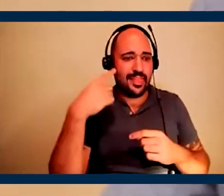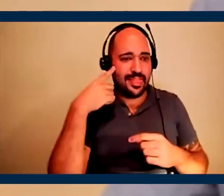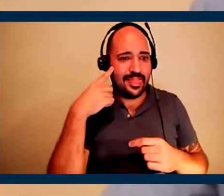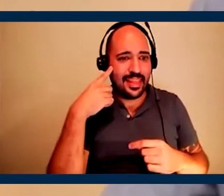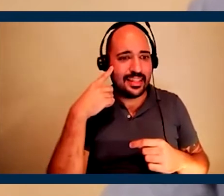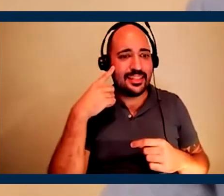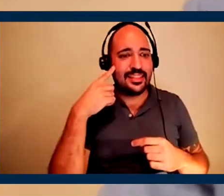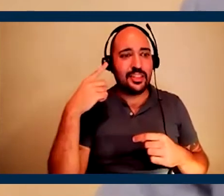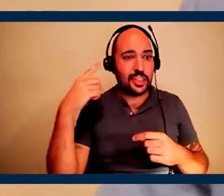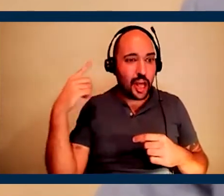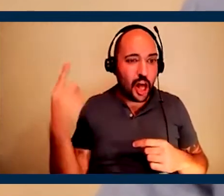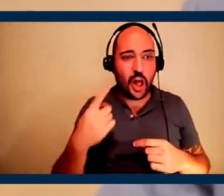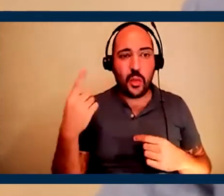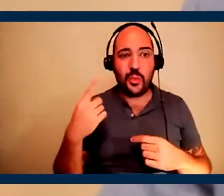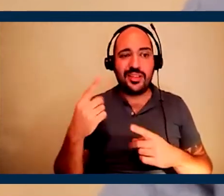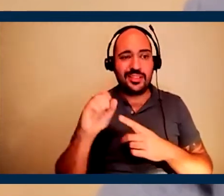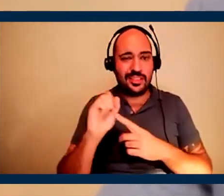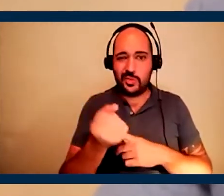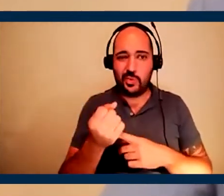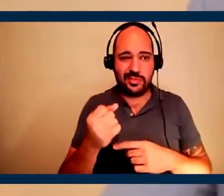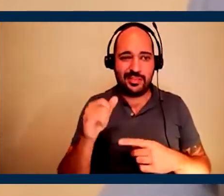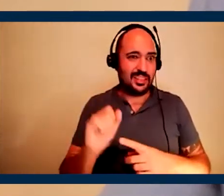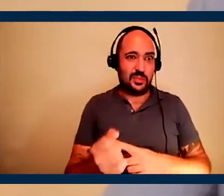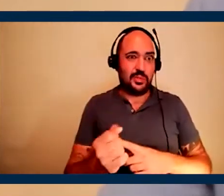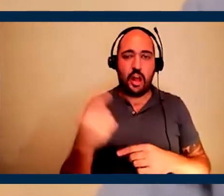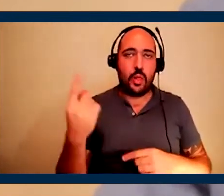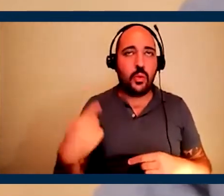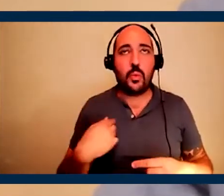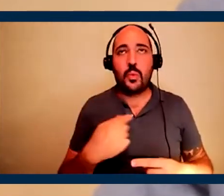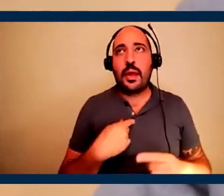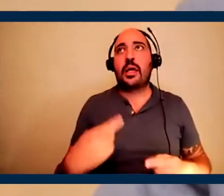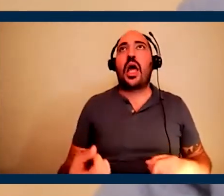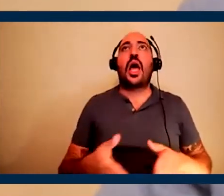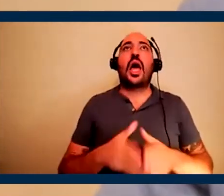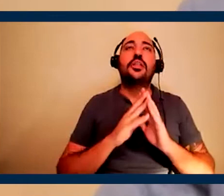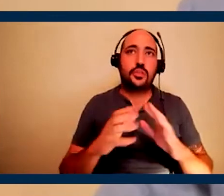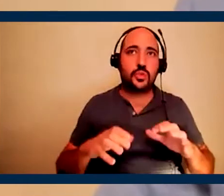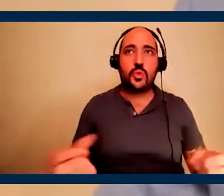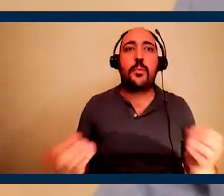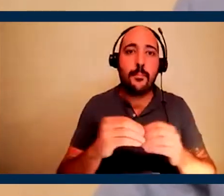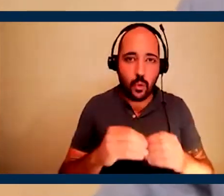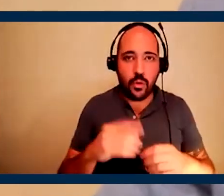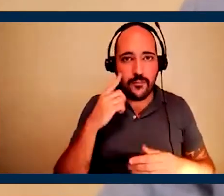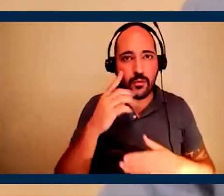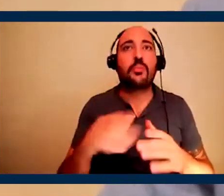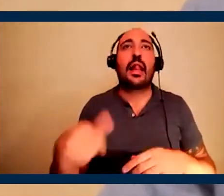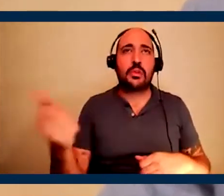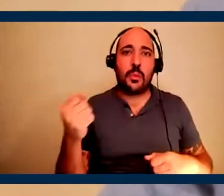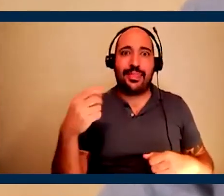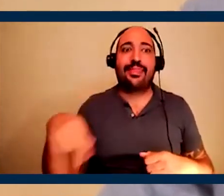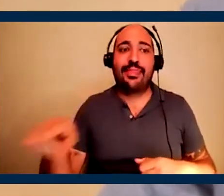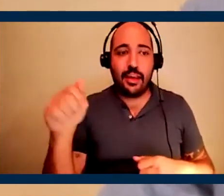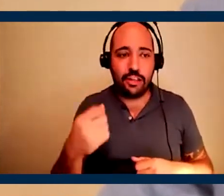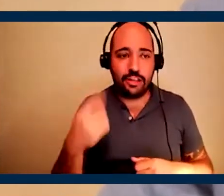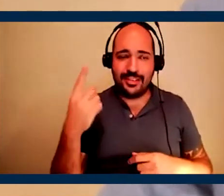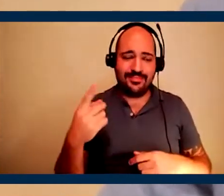But I think it is always a situation where we're being asked to do more for someone else so that they can understand. That time is